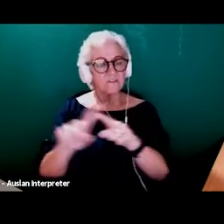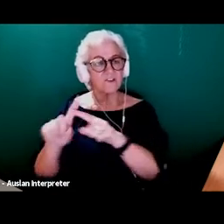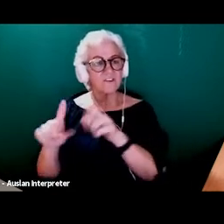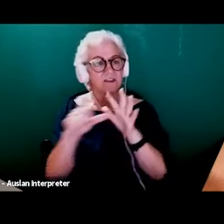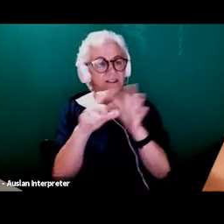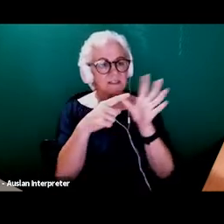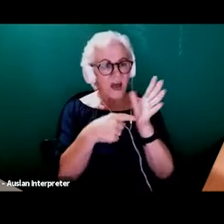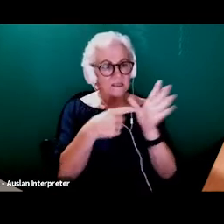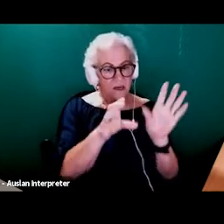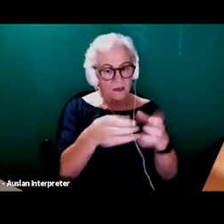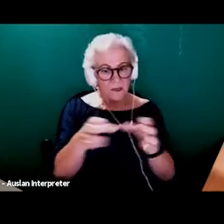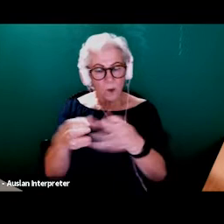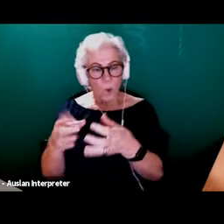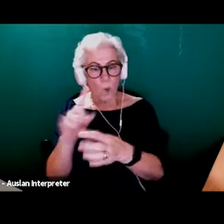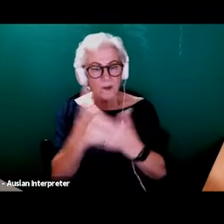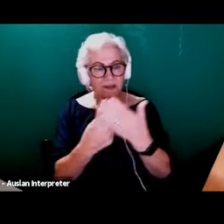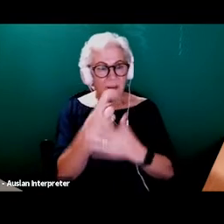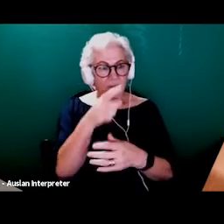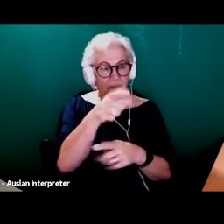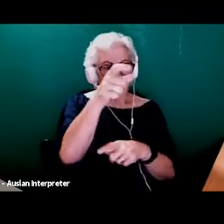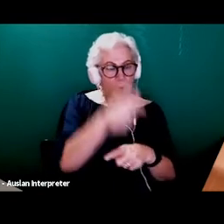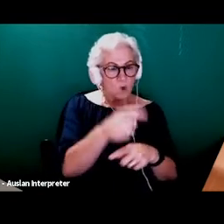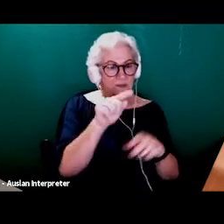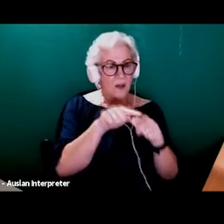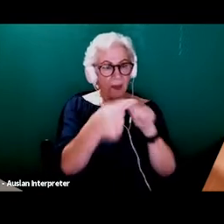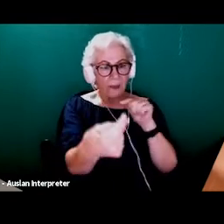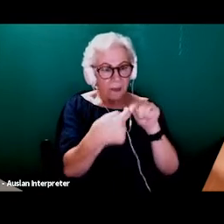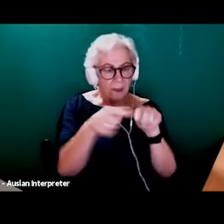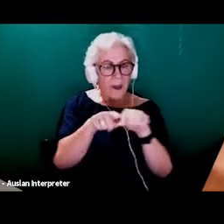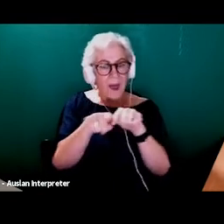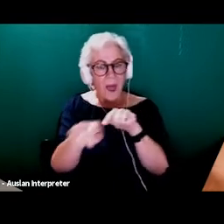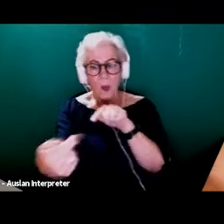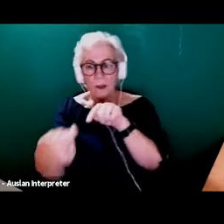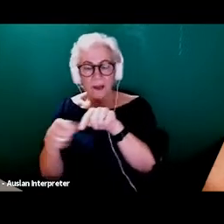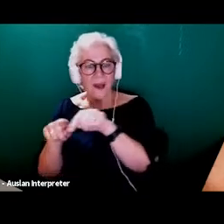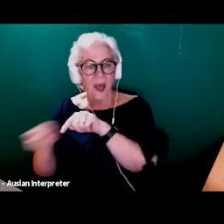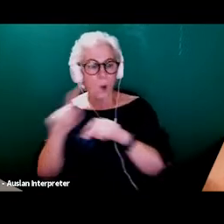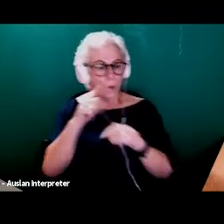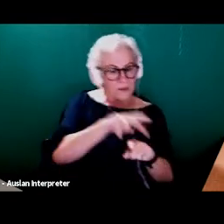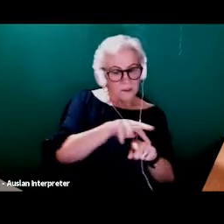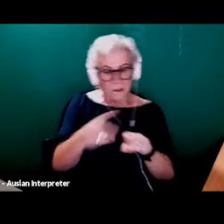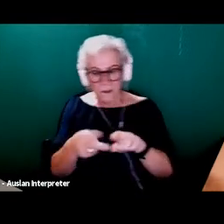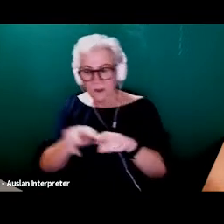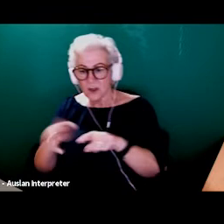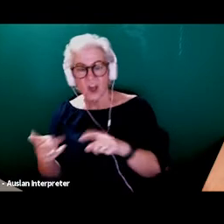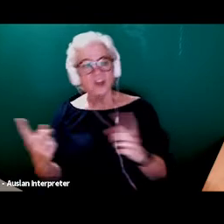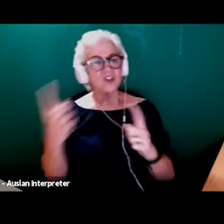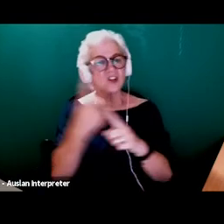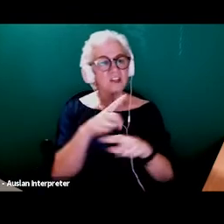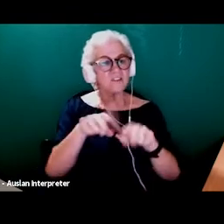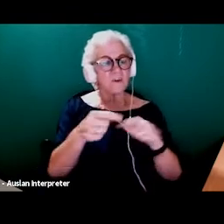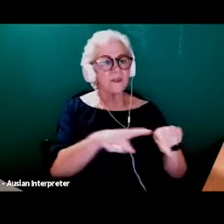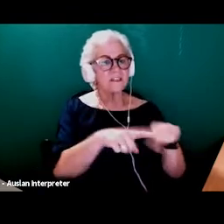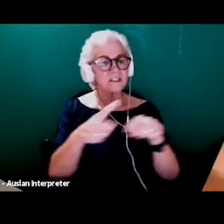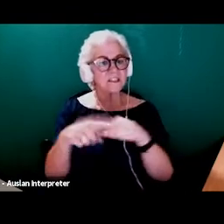is happening for someone when they are going in and out of opioid agonist treatment, when they're switching between methadone or buprenorphine, and when